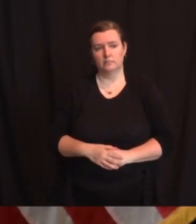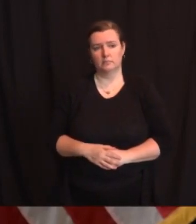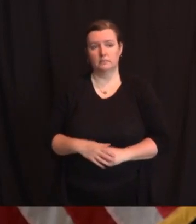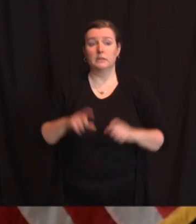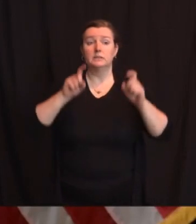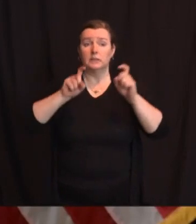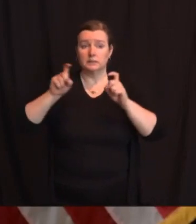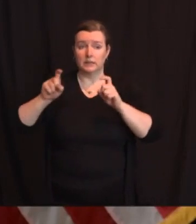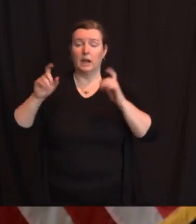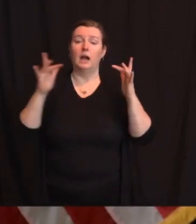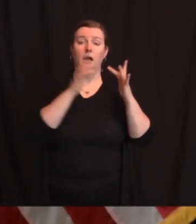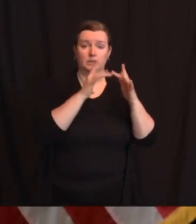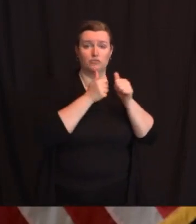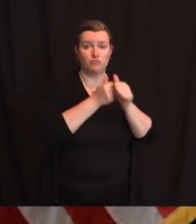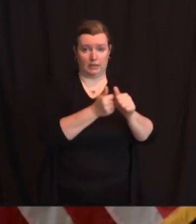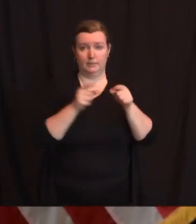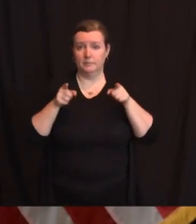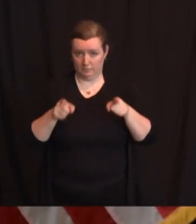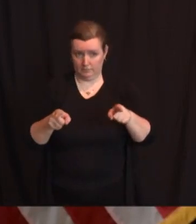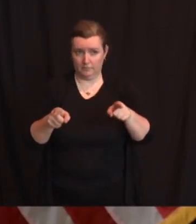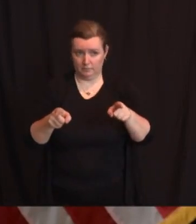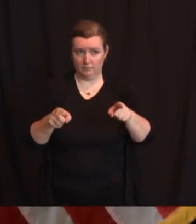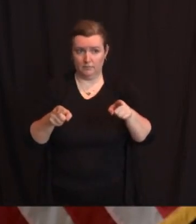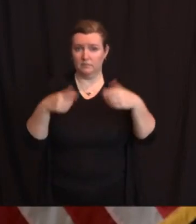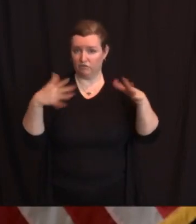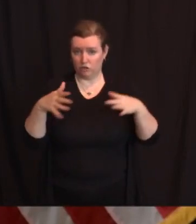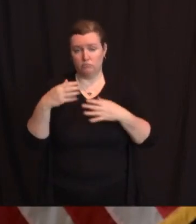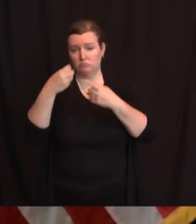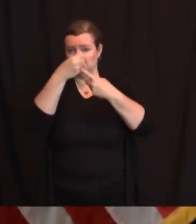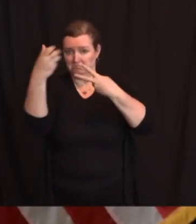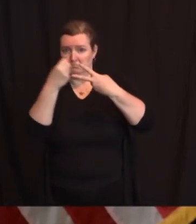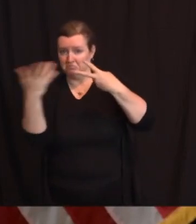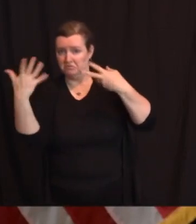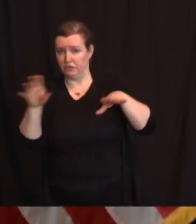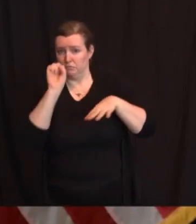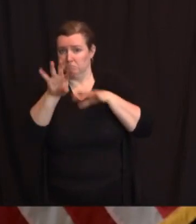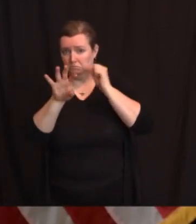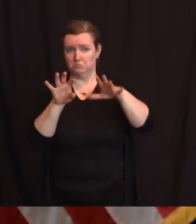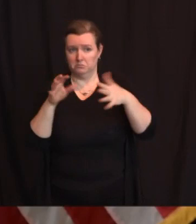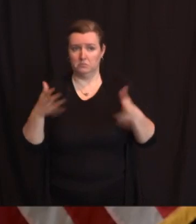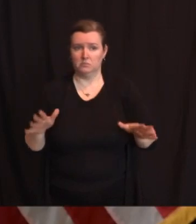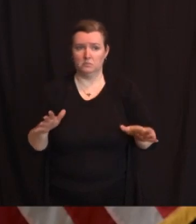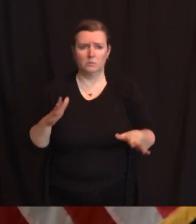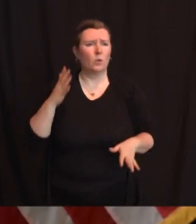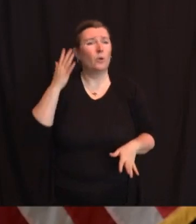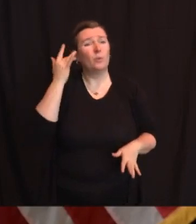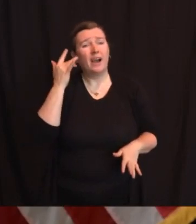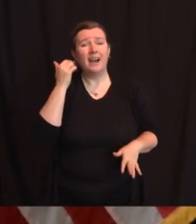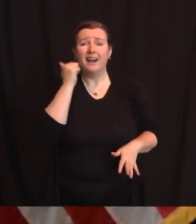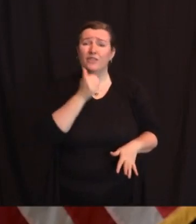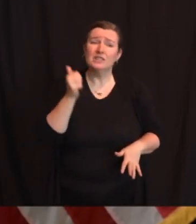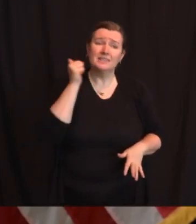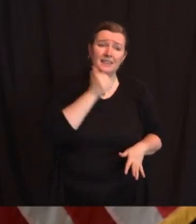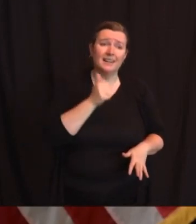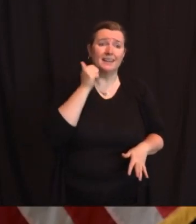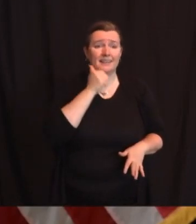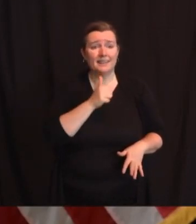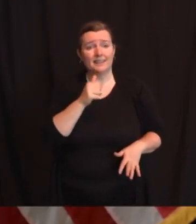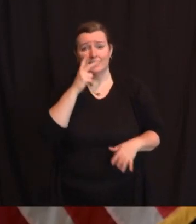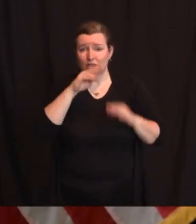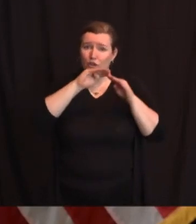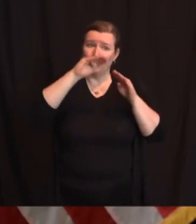is intended to address explicitly. We go through the curves and the data every day. That's step 1 on the road to recovery.